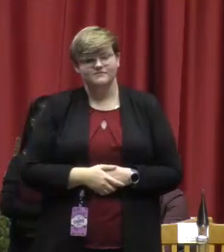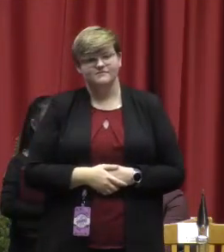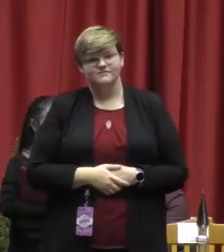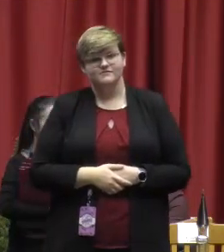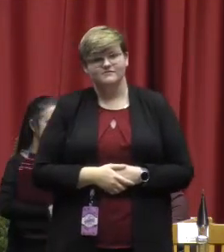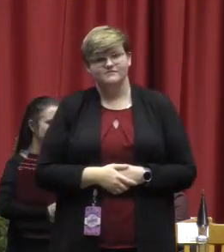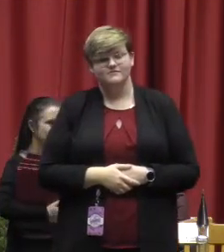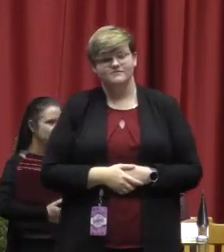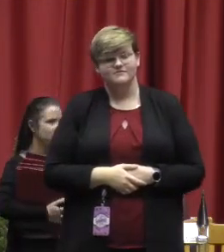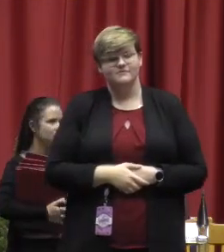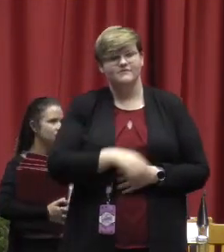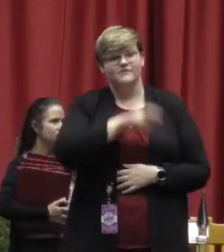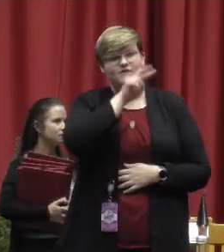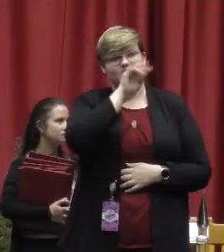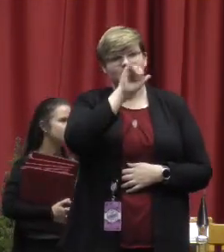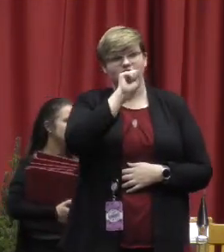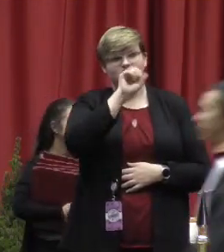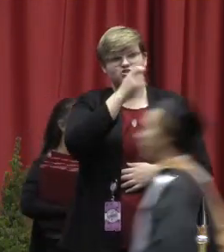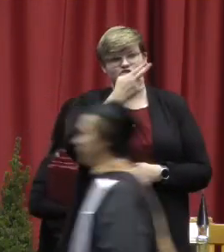Vishal Patel.